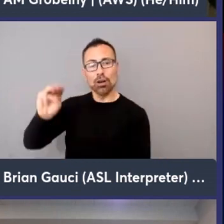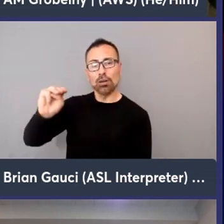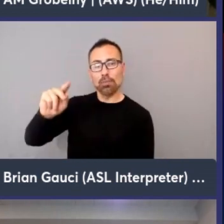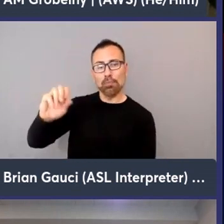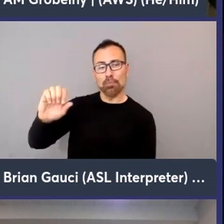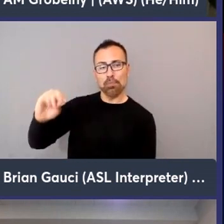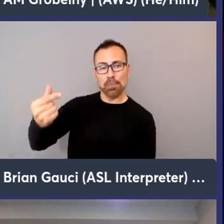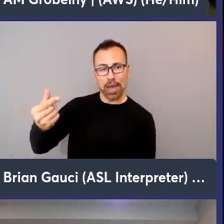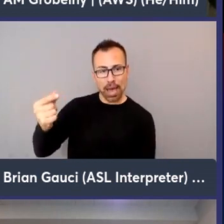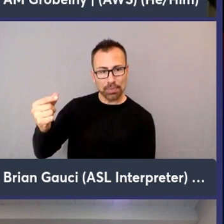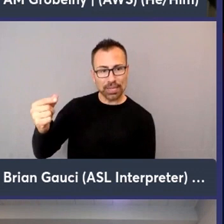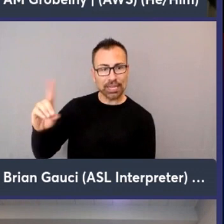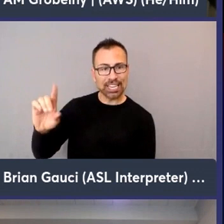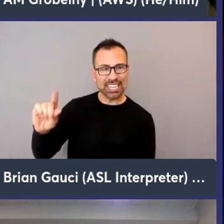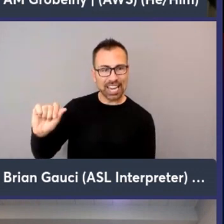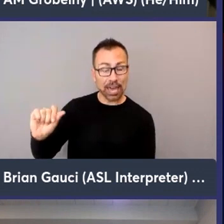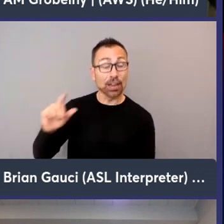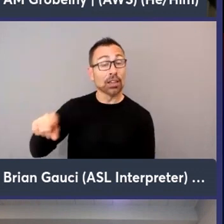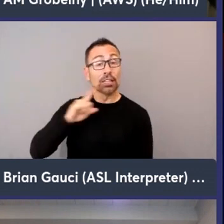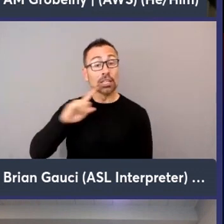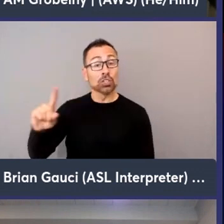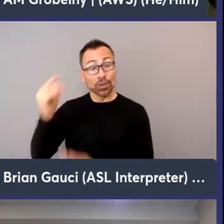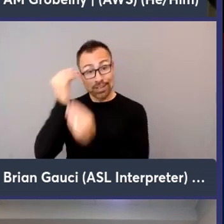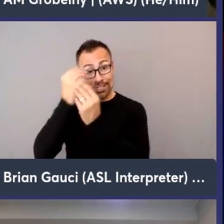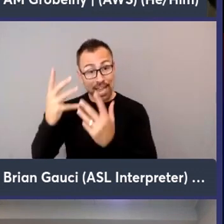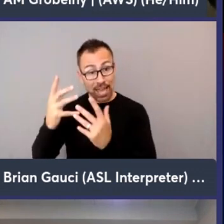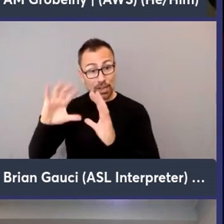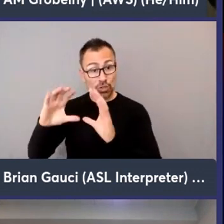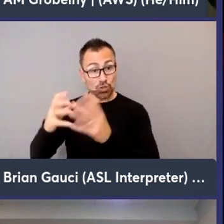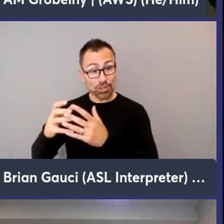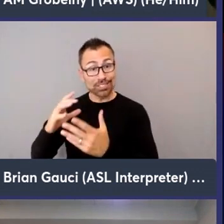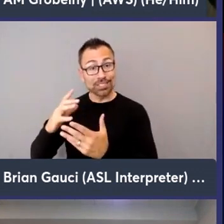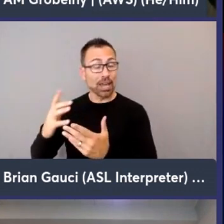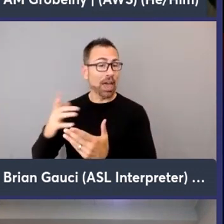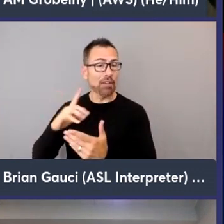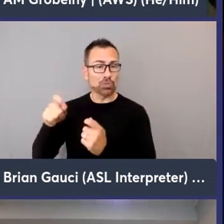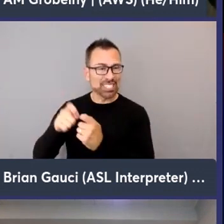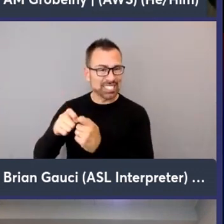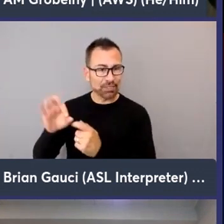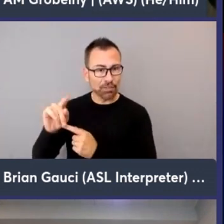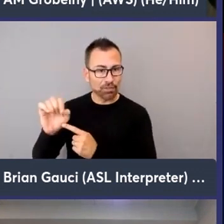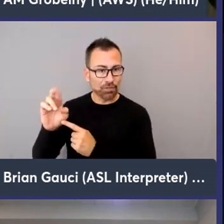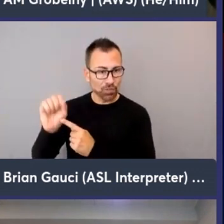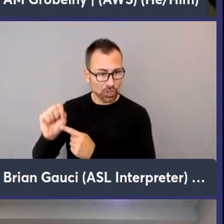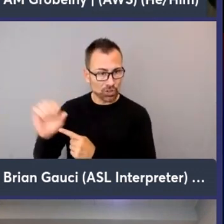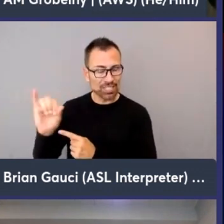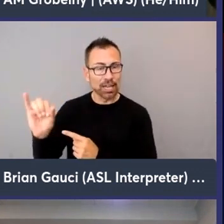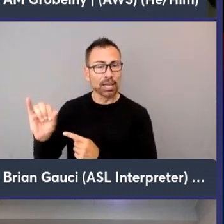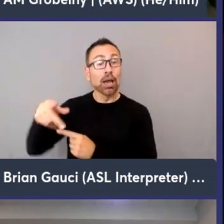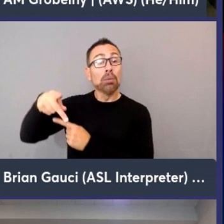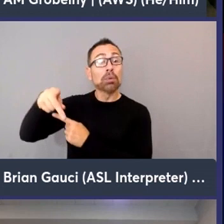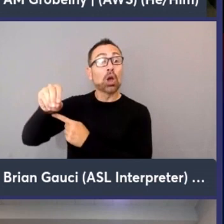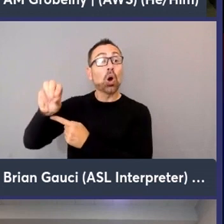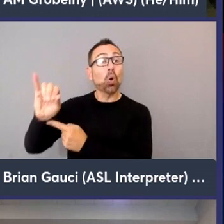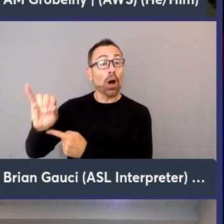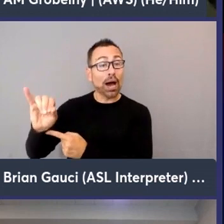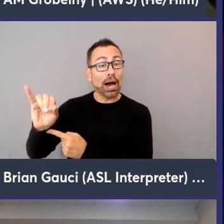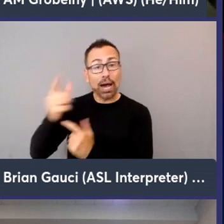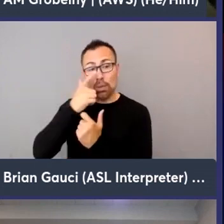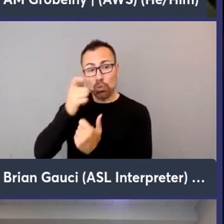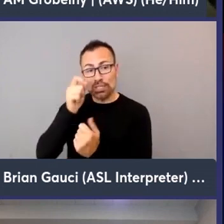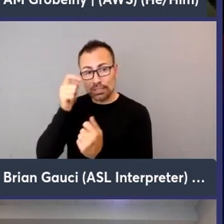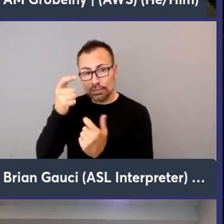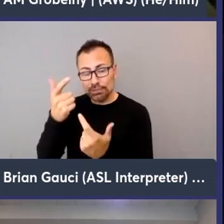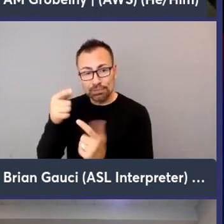structures that represent specific features with attributes on Earth. So you mentioned earlier things like points of interest, roads network,